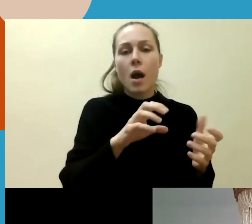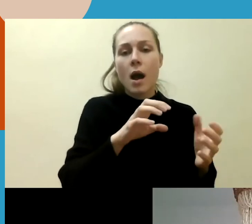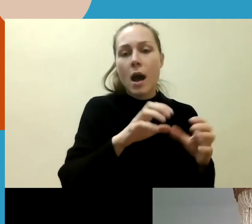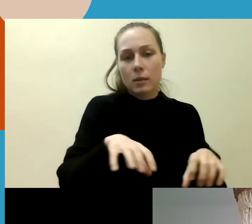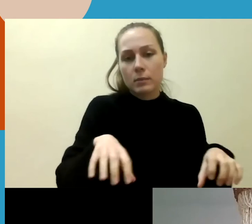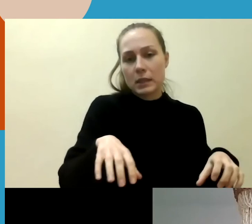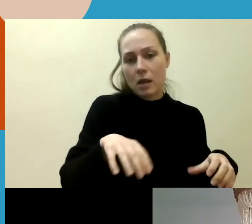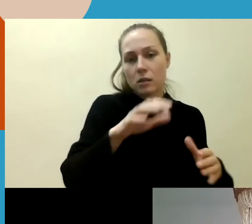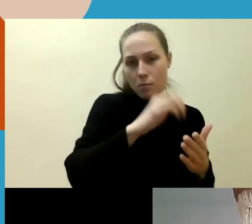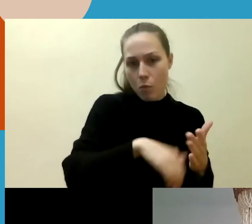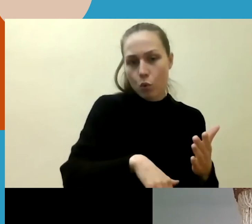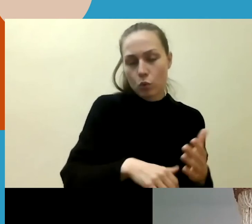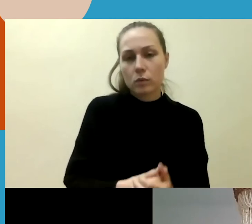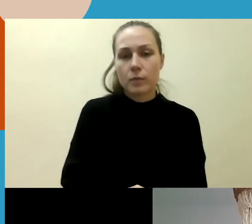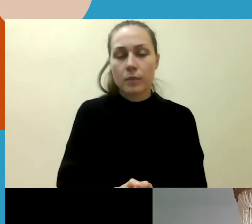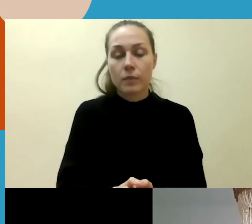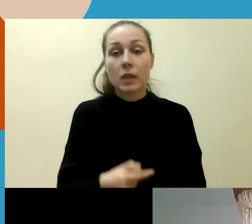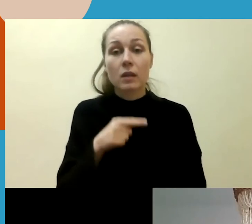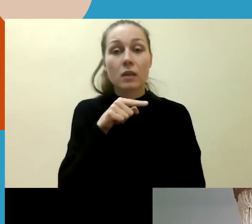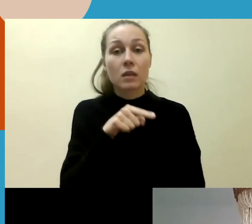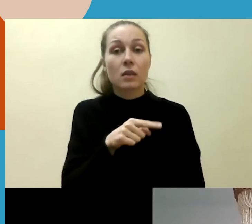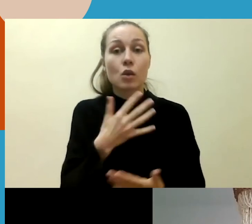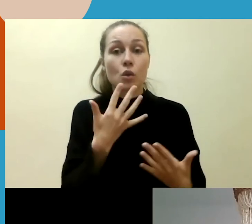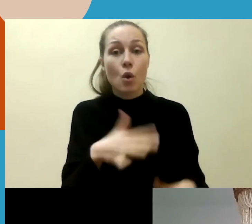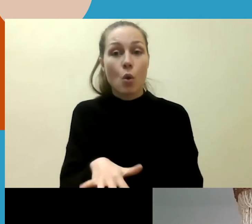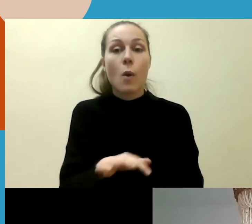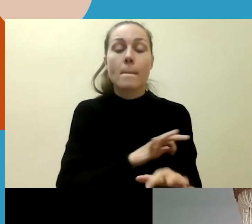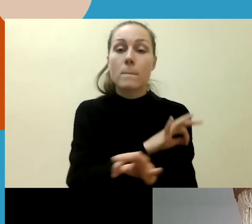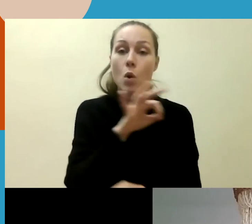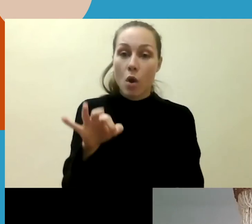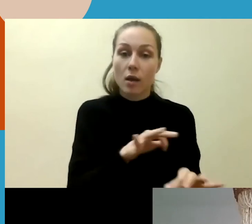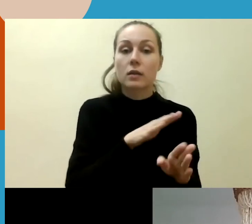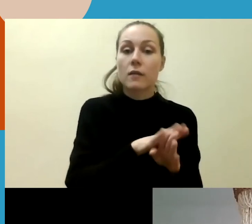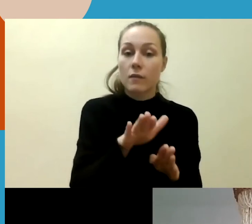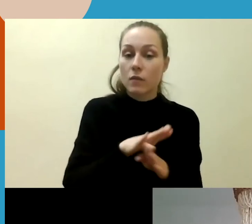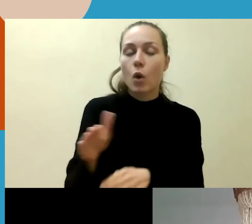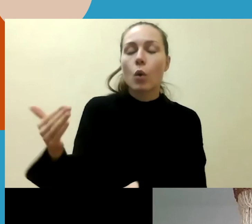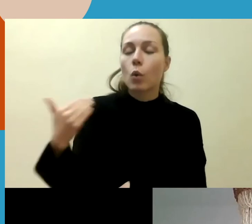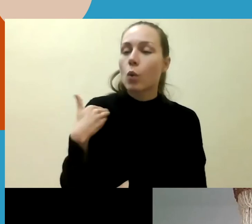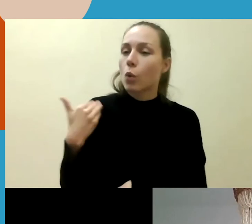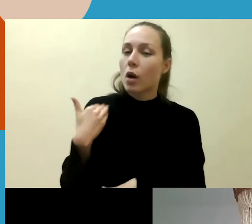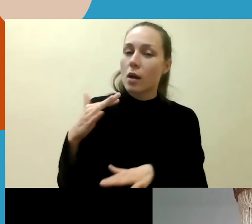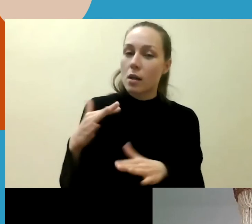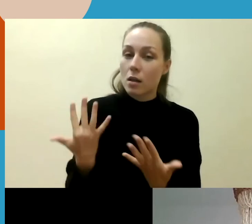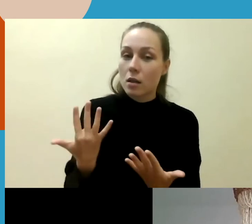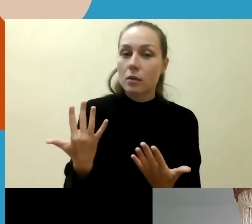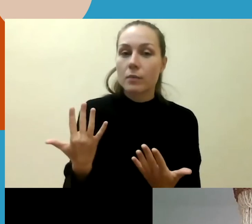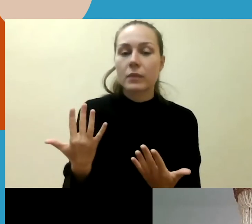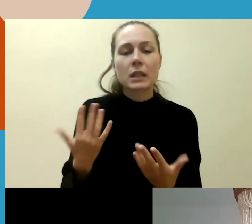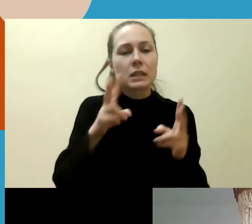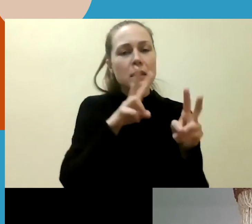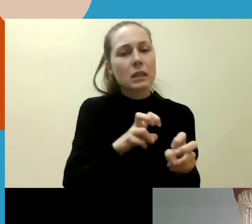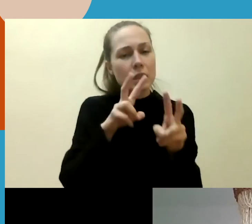of this working group, people are trying to come up with solutions what to do in